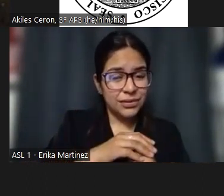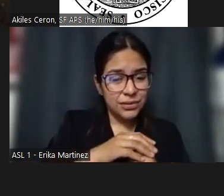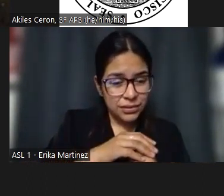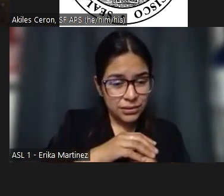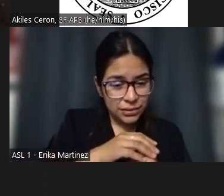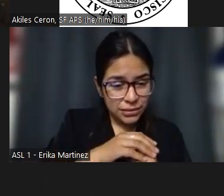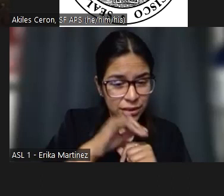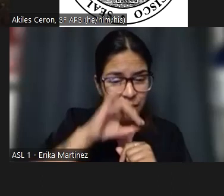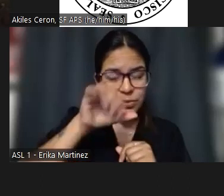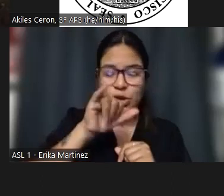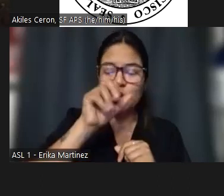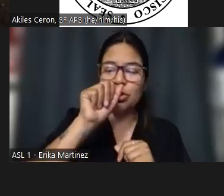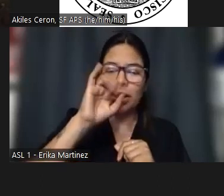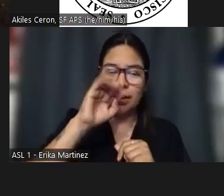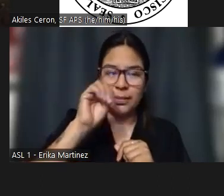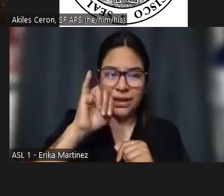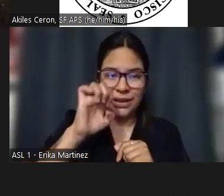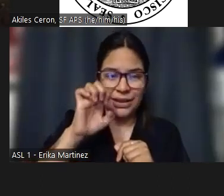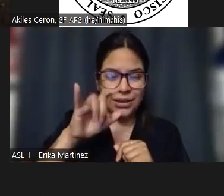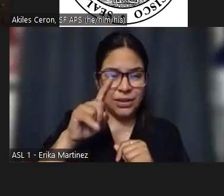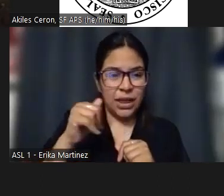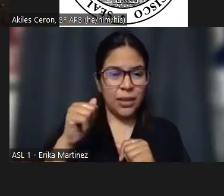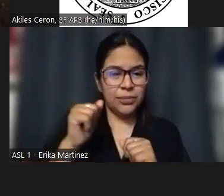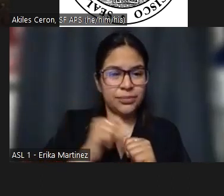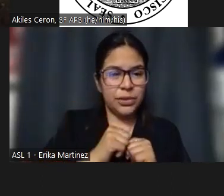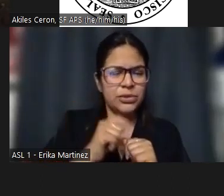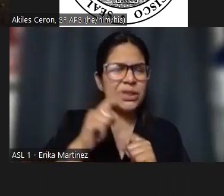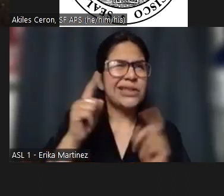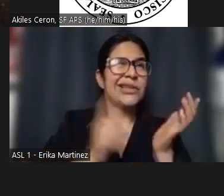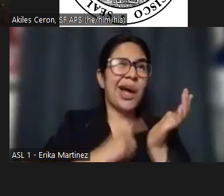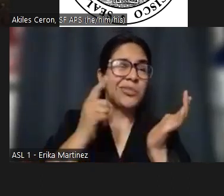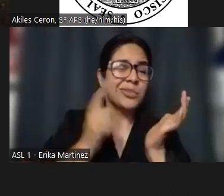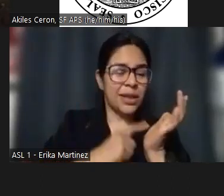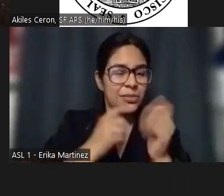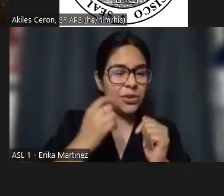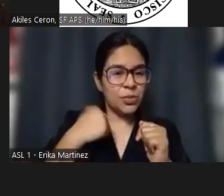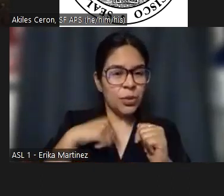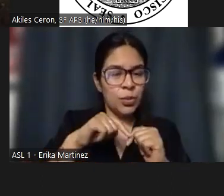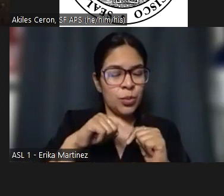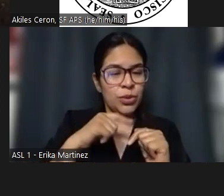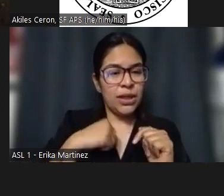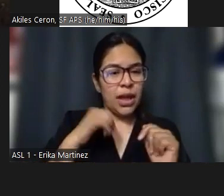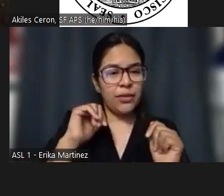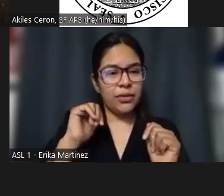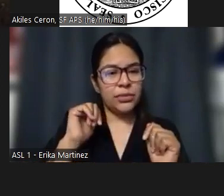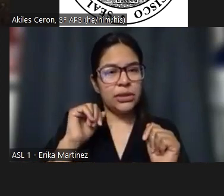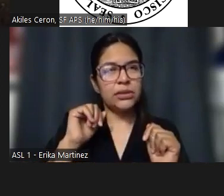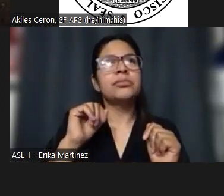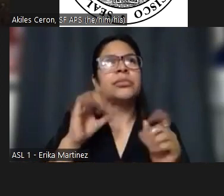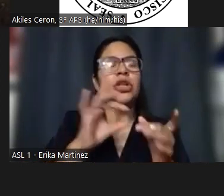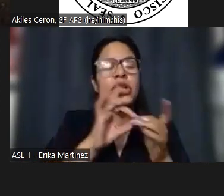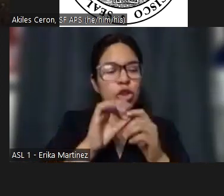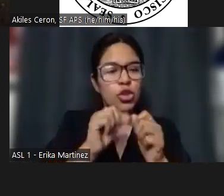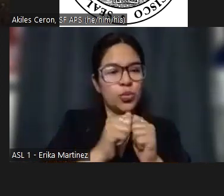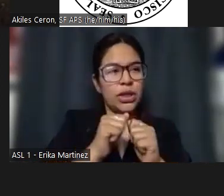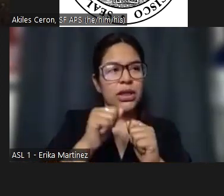SECA, California IHSS Consumer Alliance. Sometimes we run into a relationship between a provider